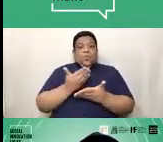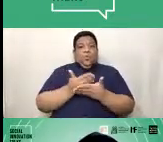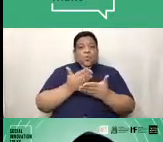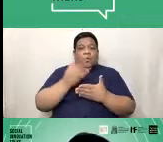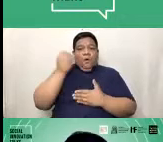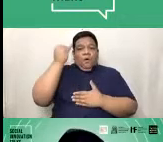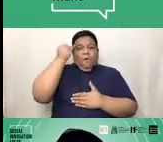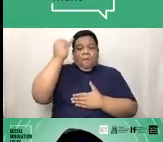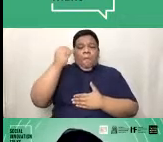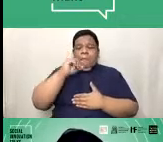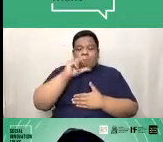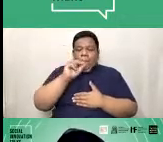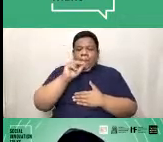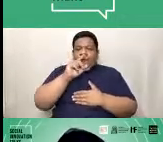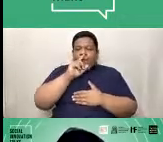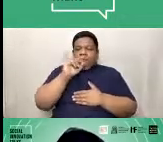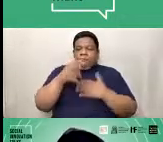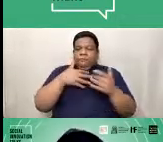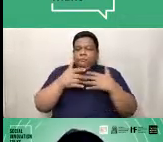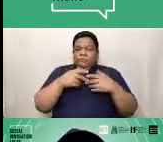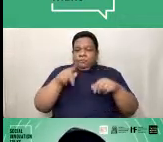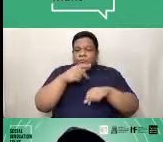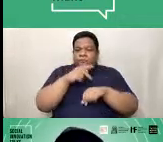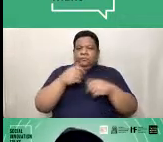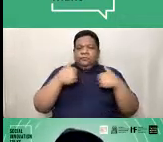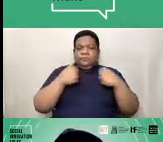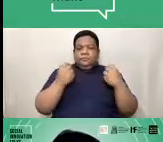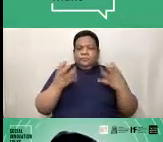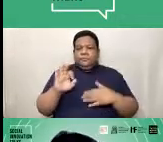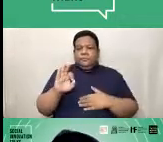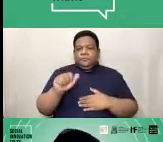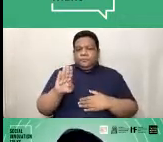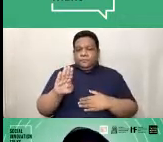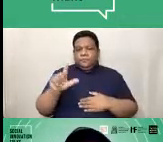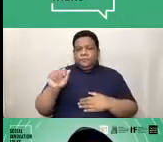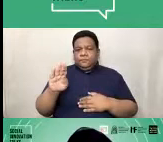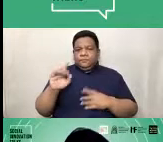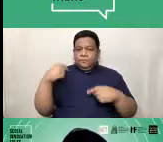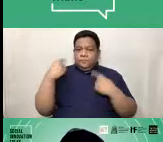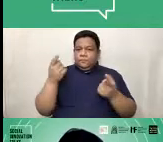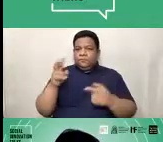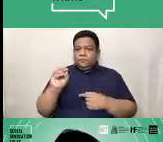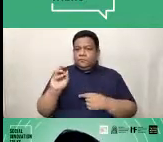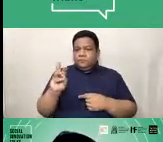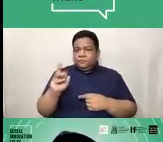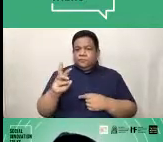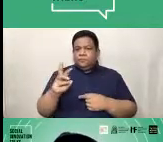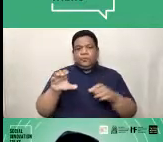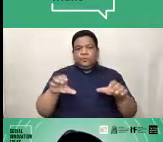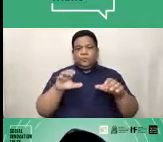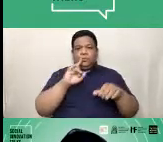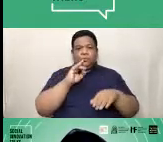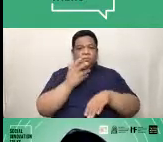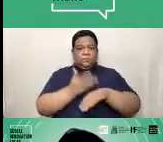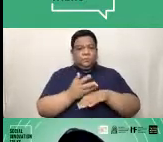abroad to find. Even here in the Philippines, there are many Fab Labs, even since 2016, that are working hard to promote innovation